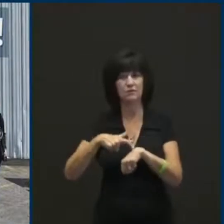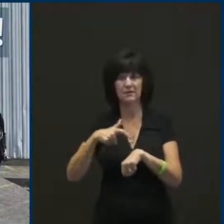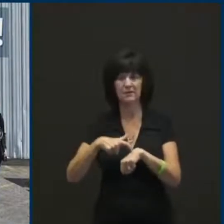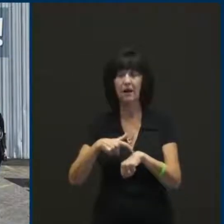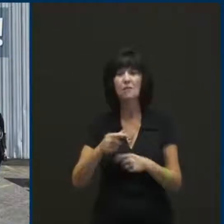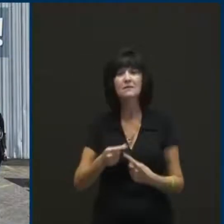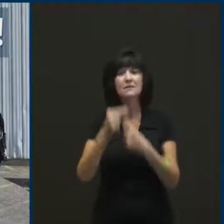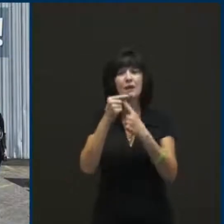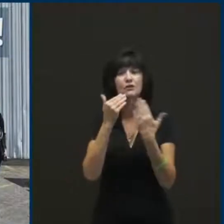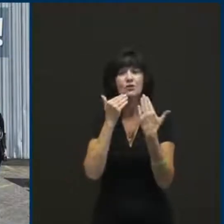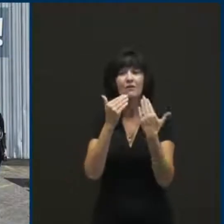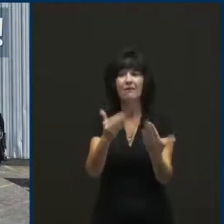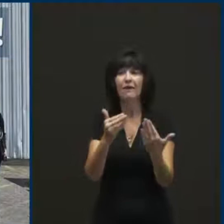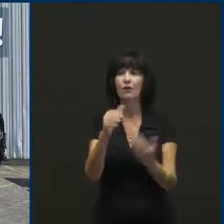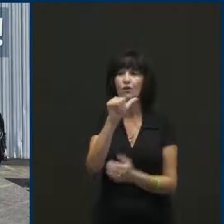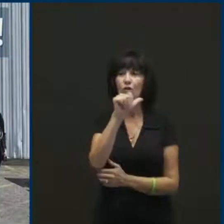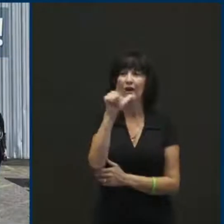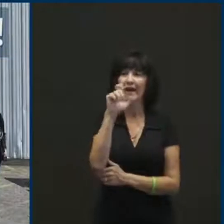thank you to Alex,